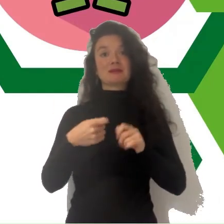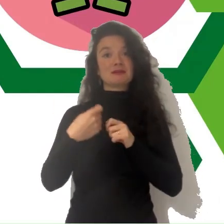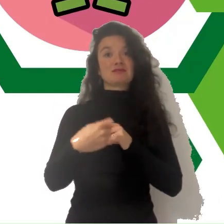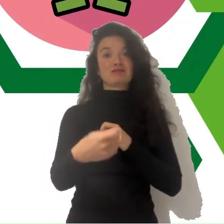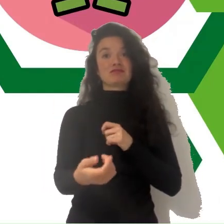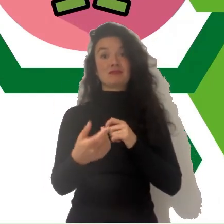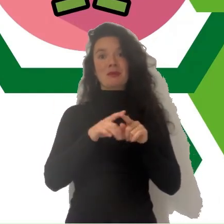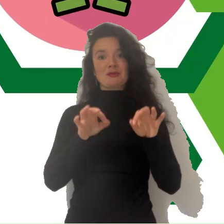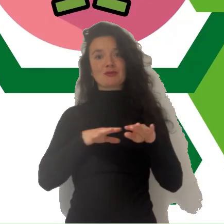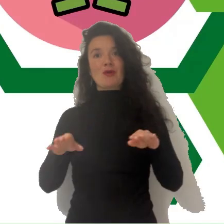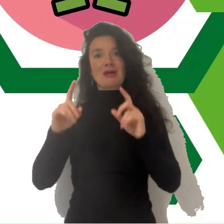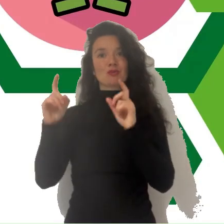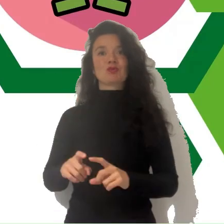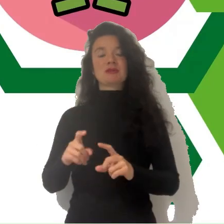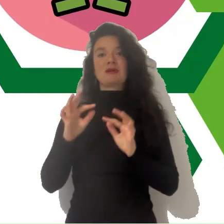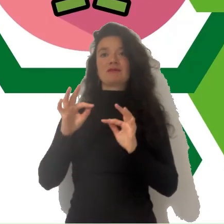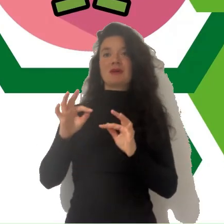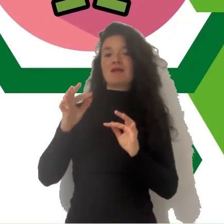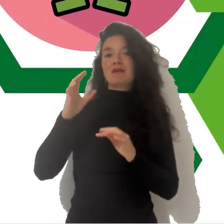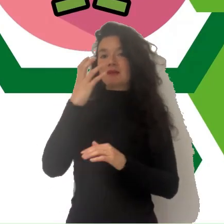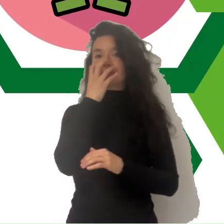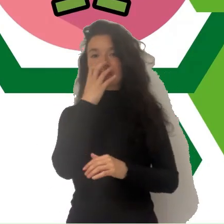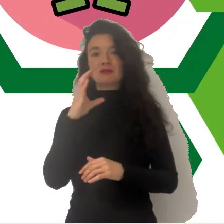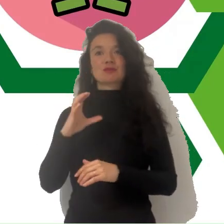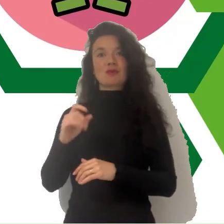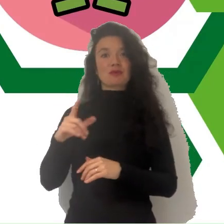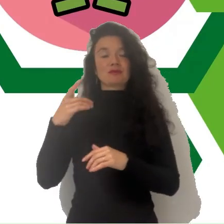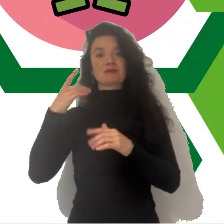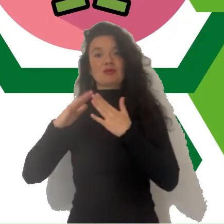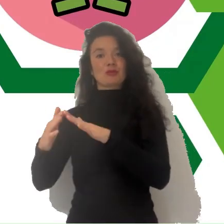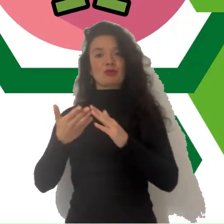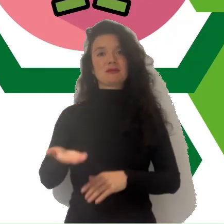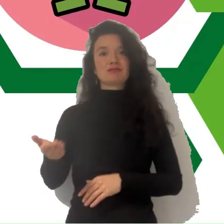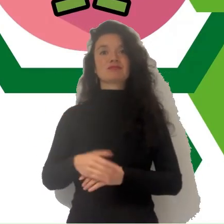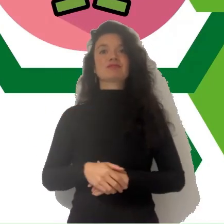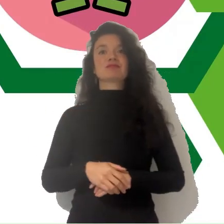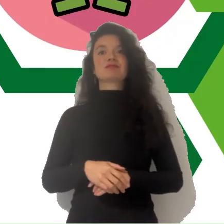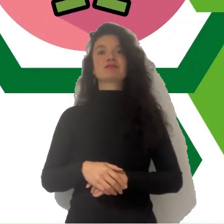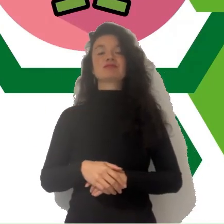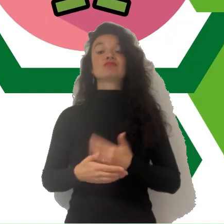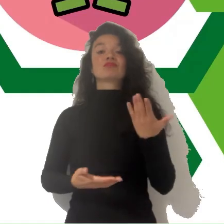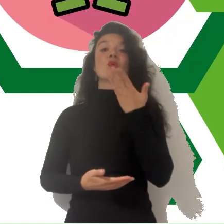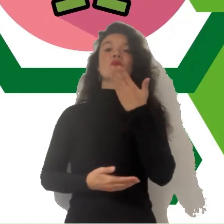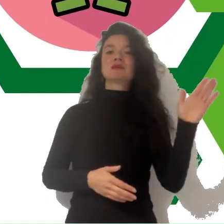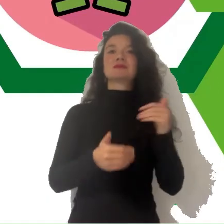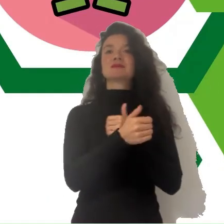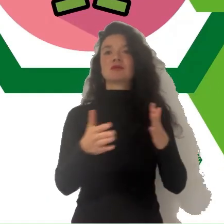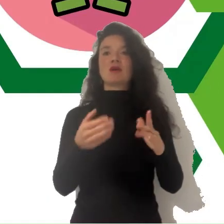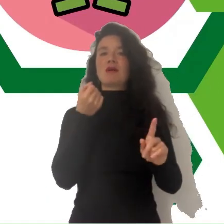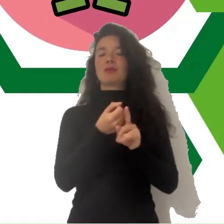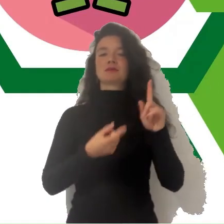to be more sustainable. We have collaboration and advocacy, partnered with local authorities